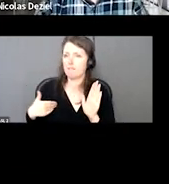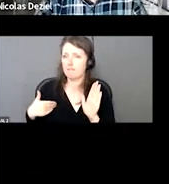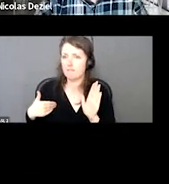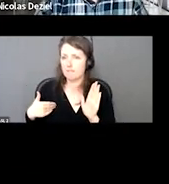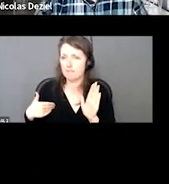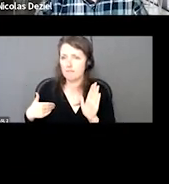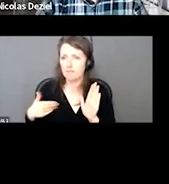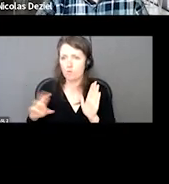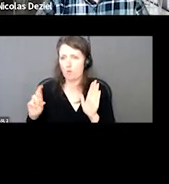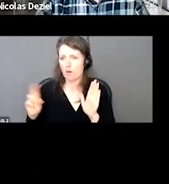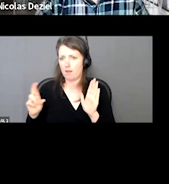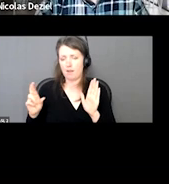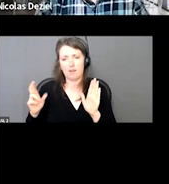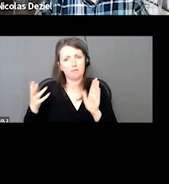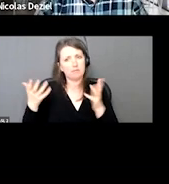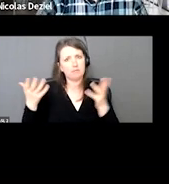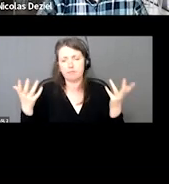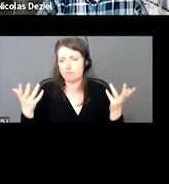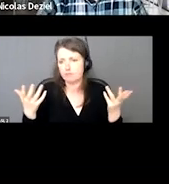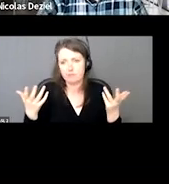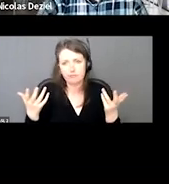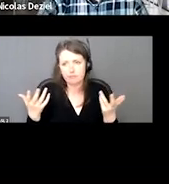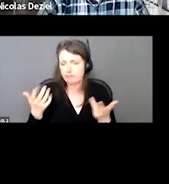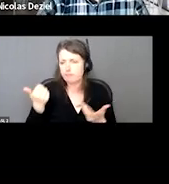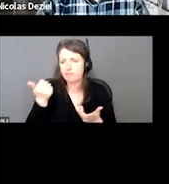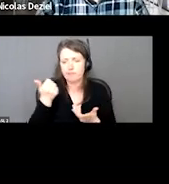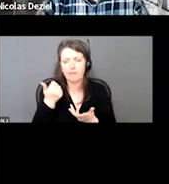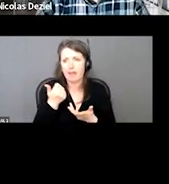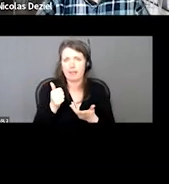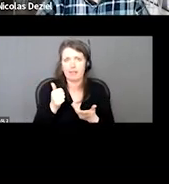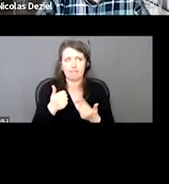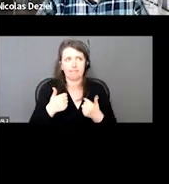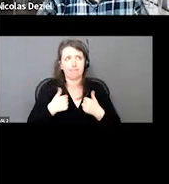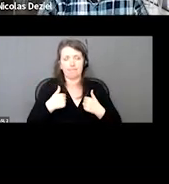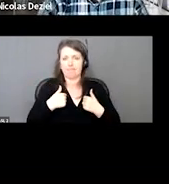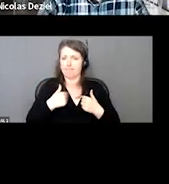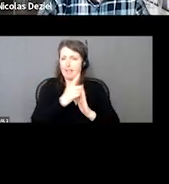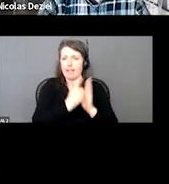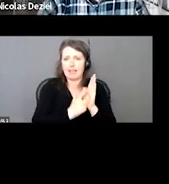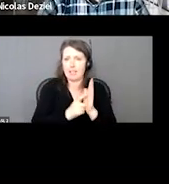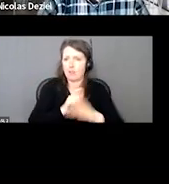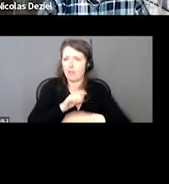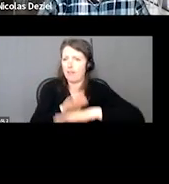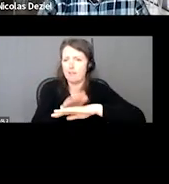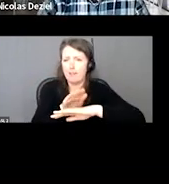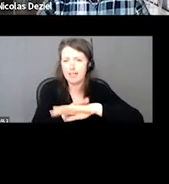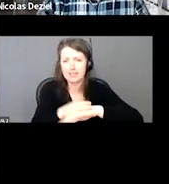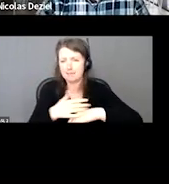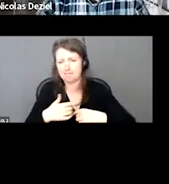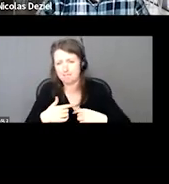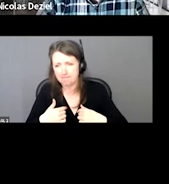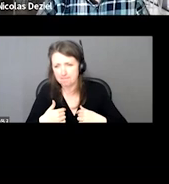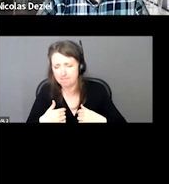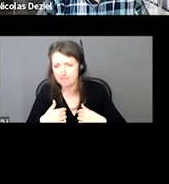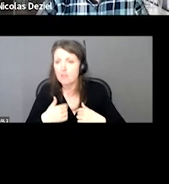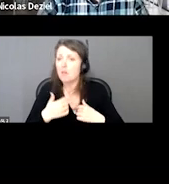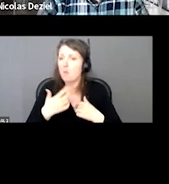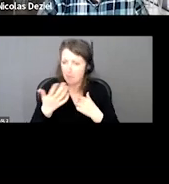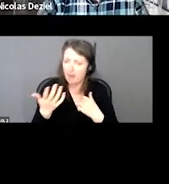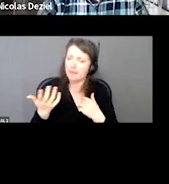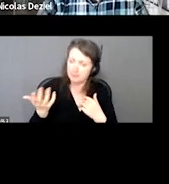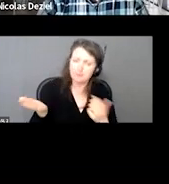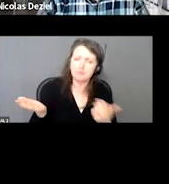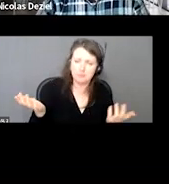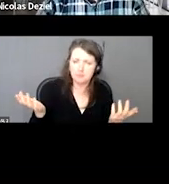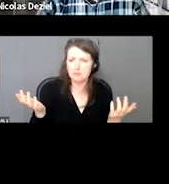action, lawsuit action, things like that. Again, I'm not in a position to provide with legal expertise, but this makes sense still that